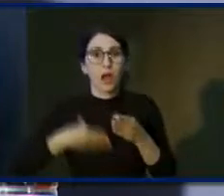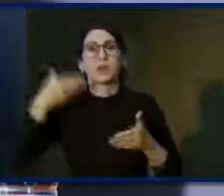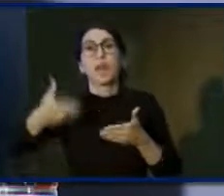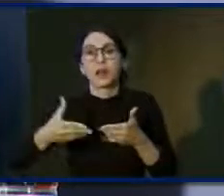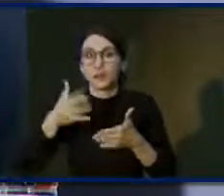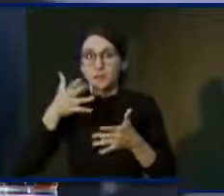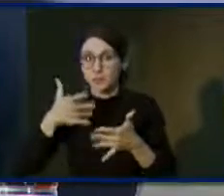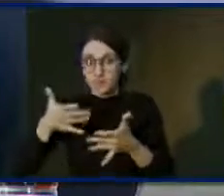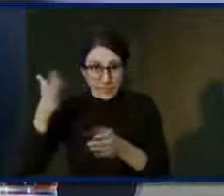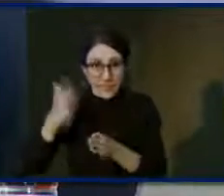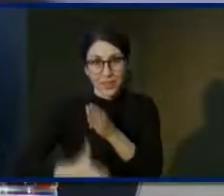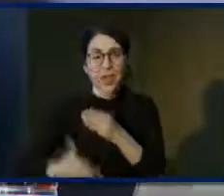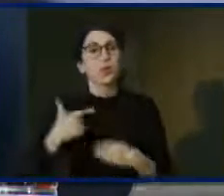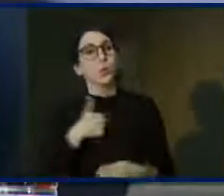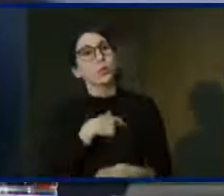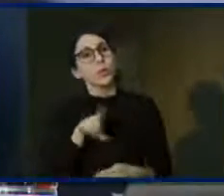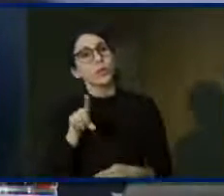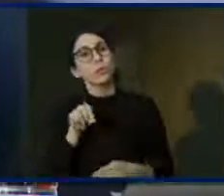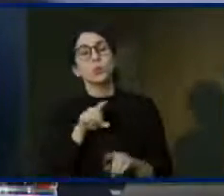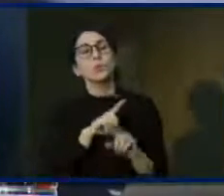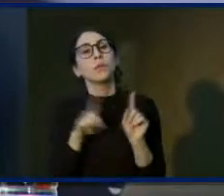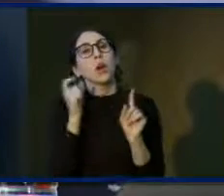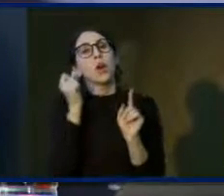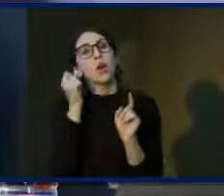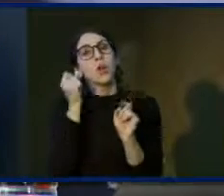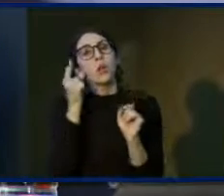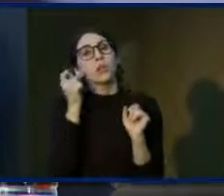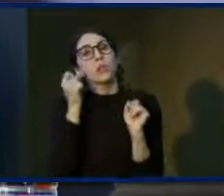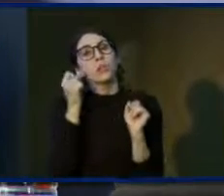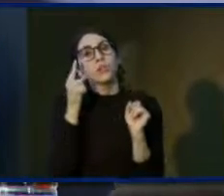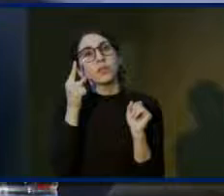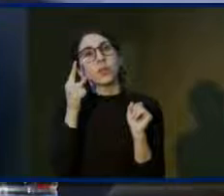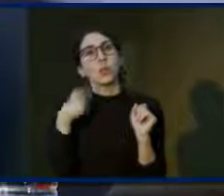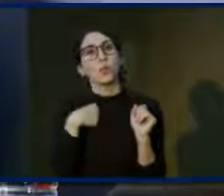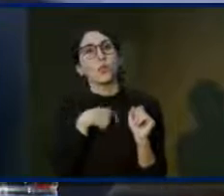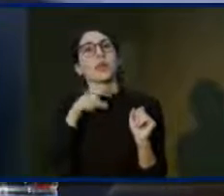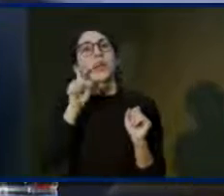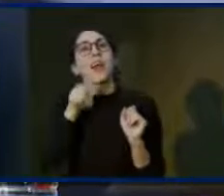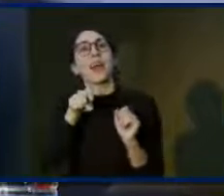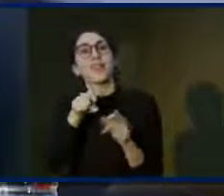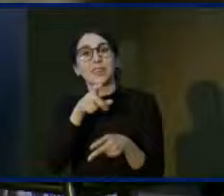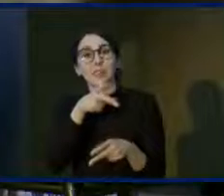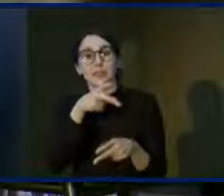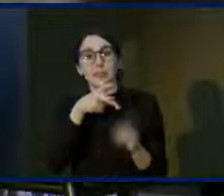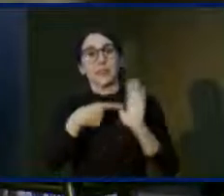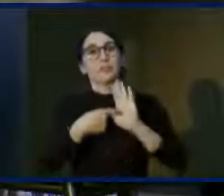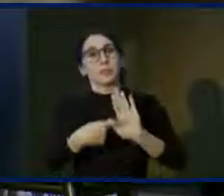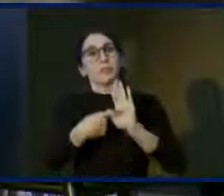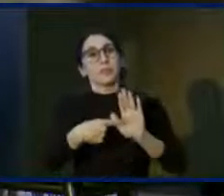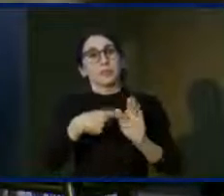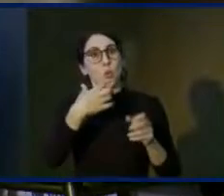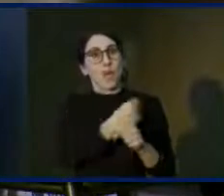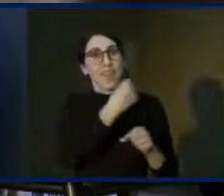issue. But we have to keep those pluses in front of people. And that is what